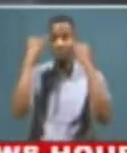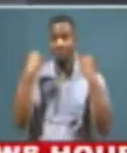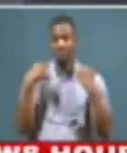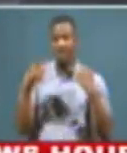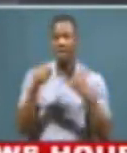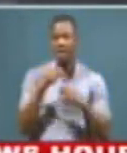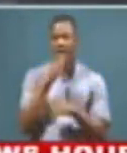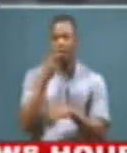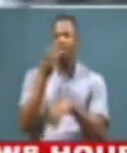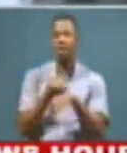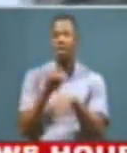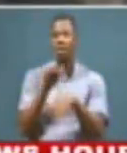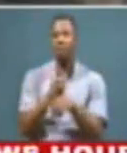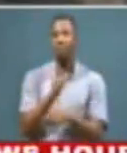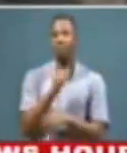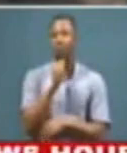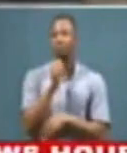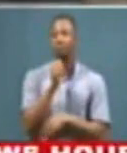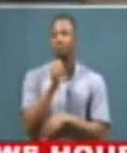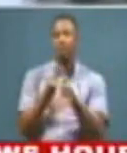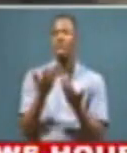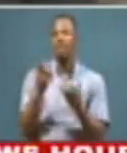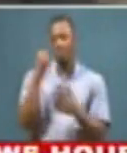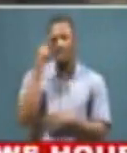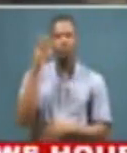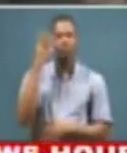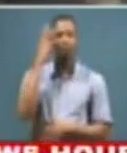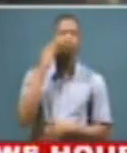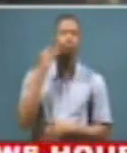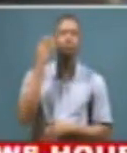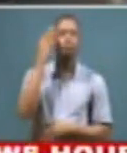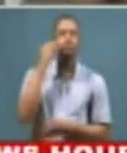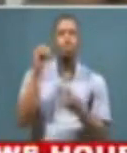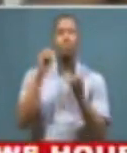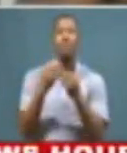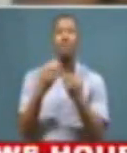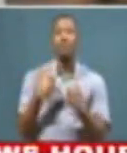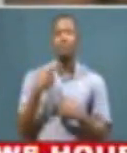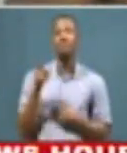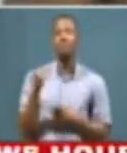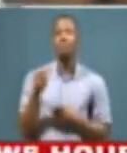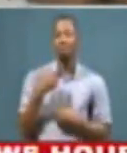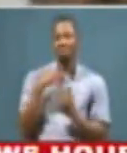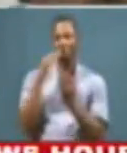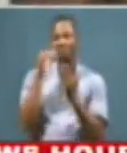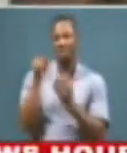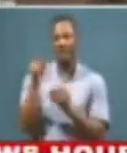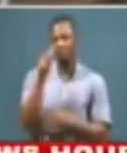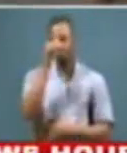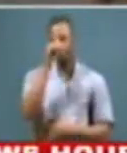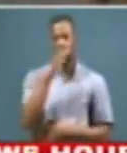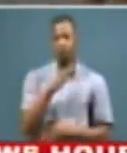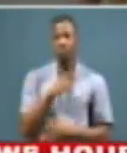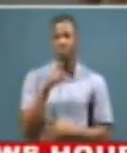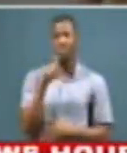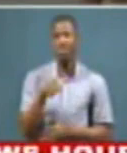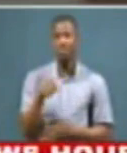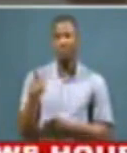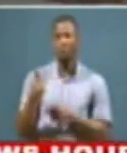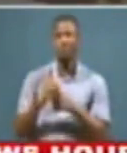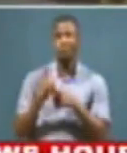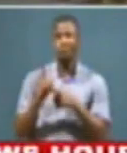a difficult task because of his years of experience on the bench. I expect decency,